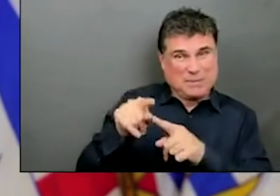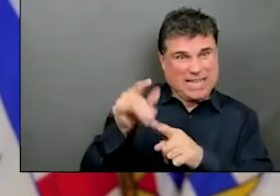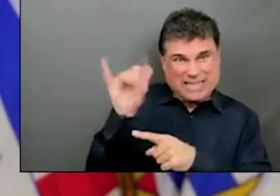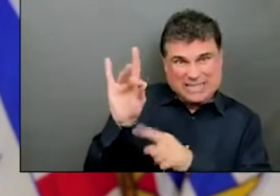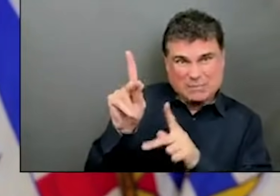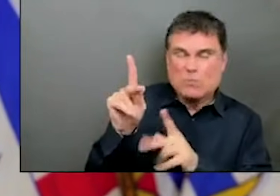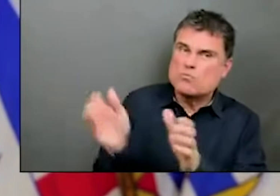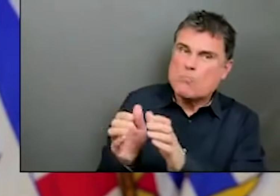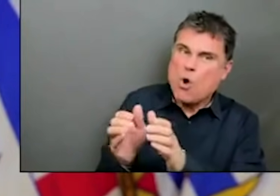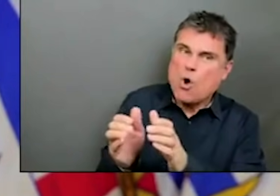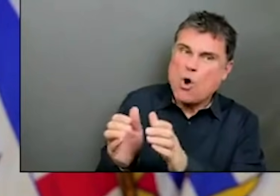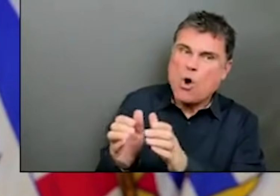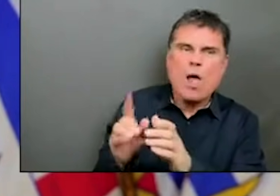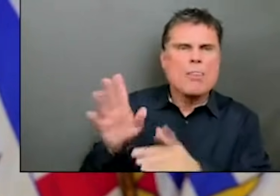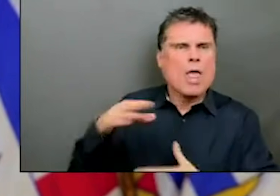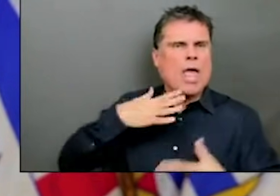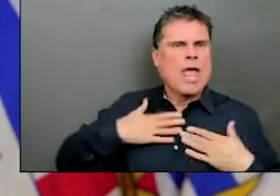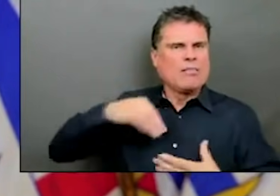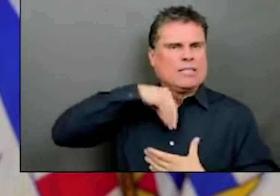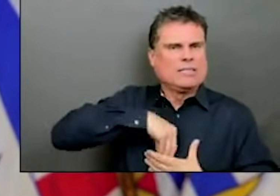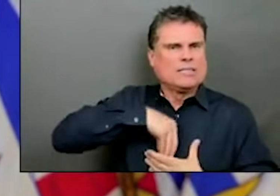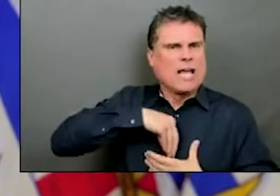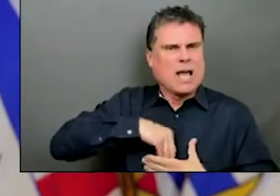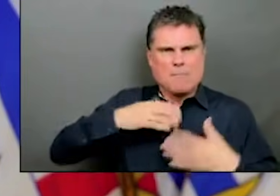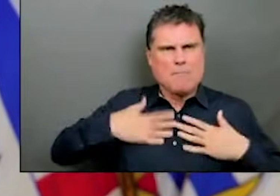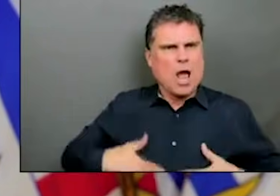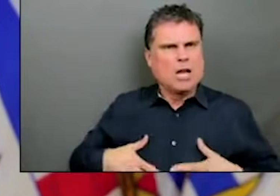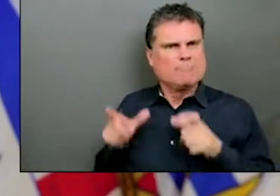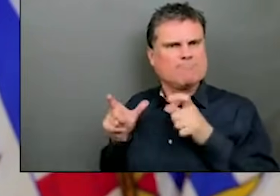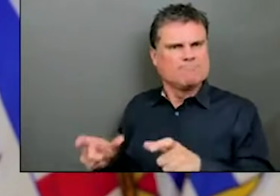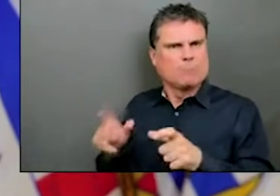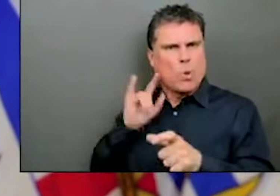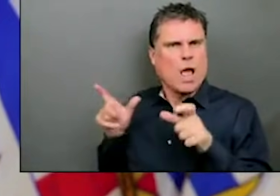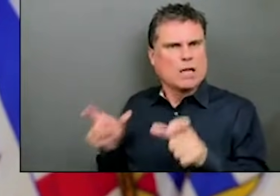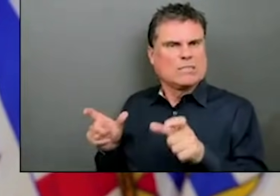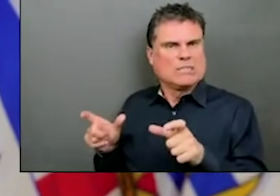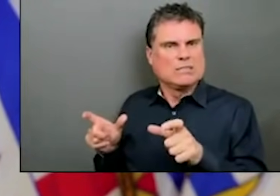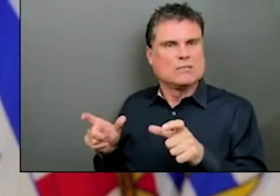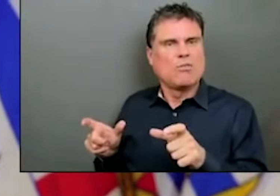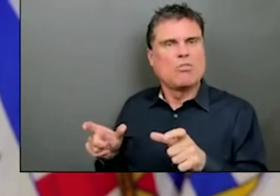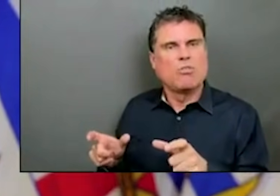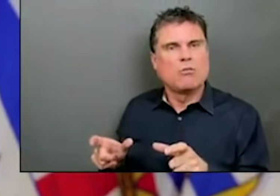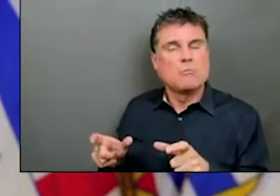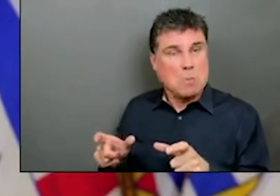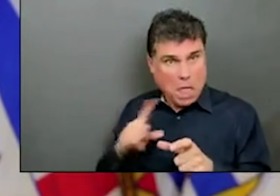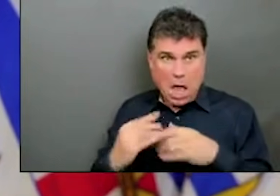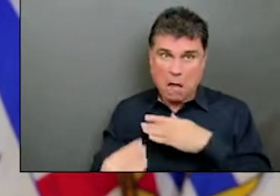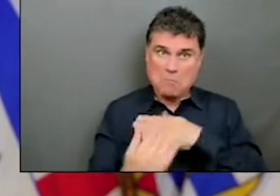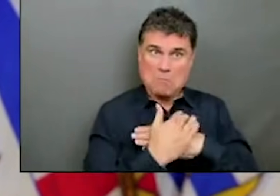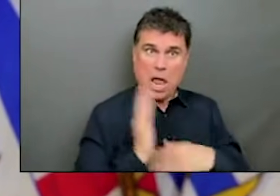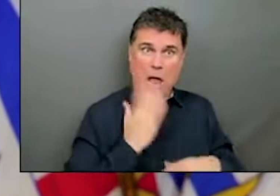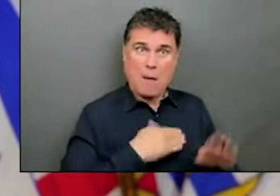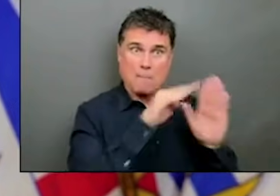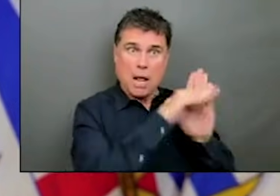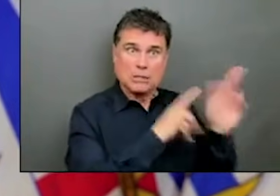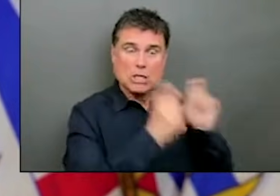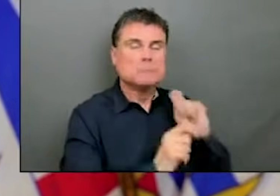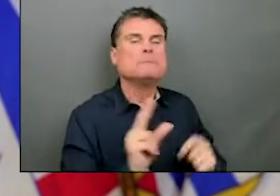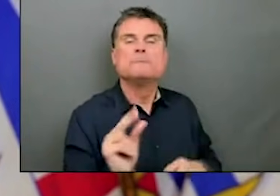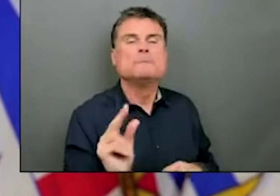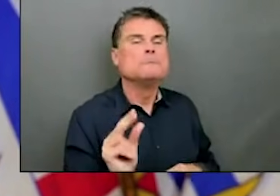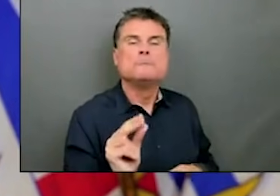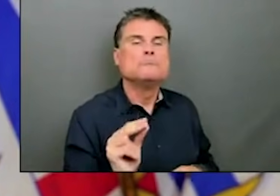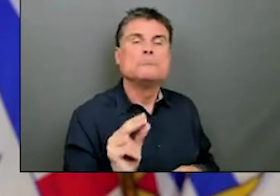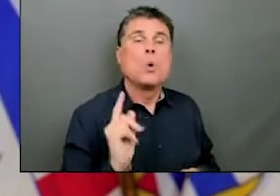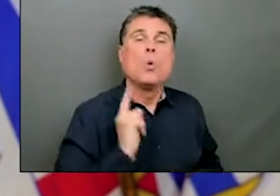in 18 people doesn't change our management when we have other studies that have shown us that there is